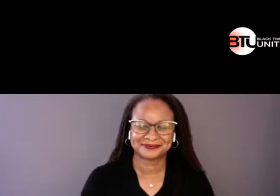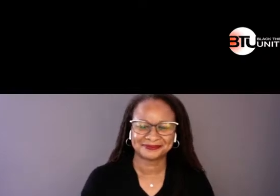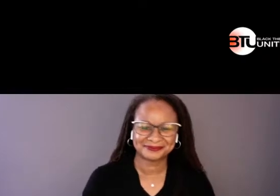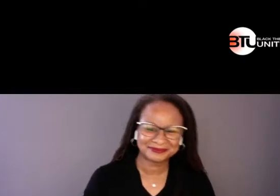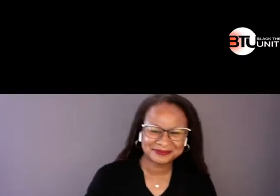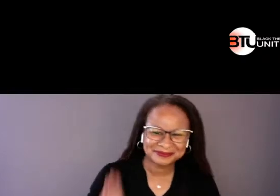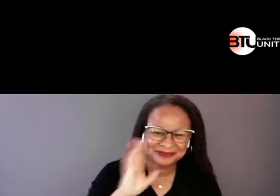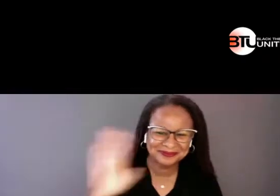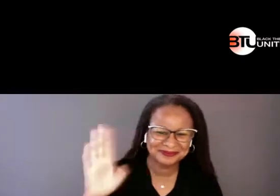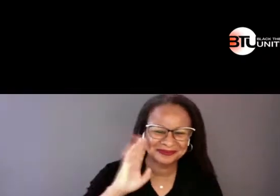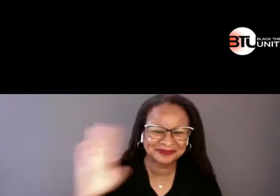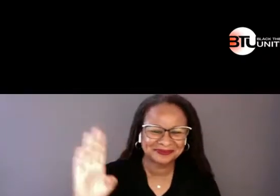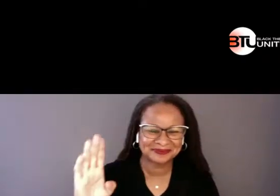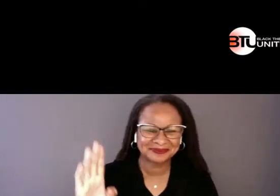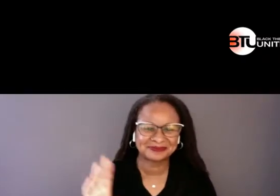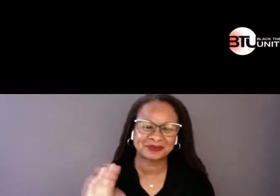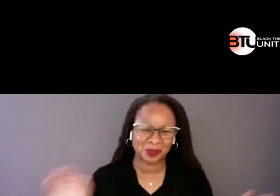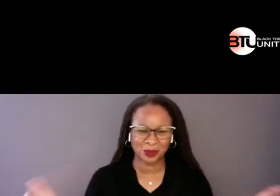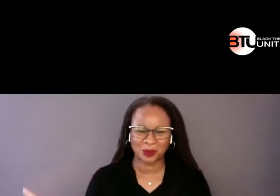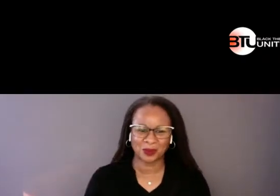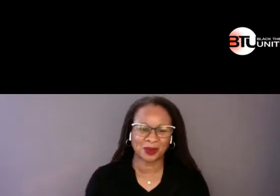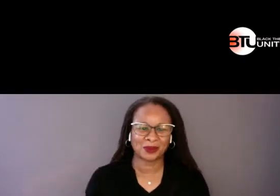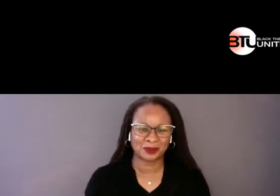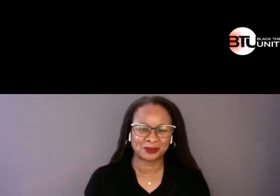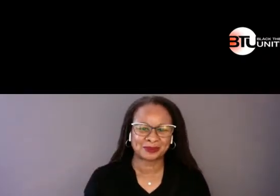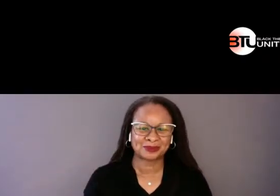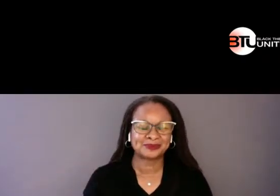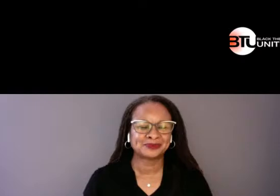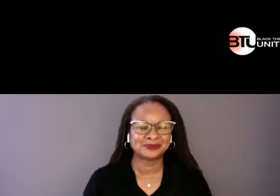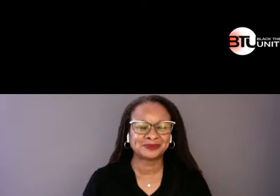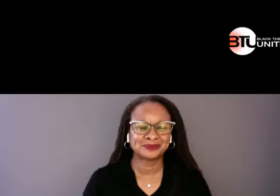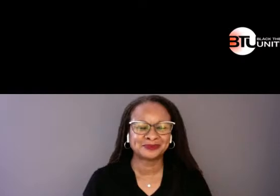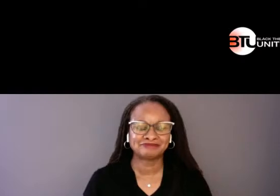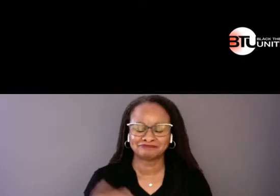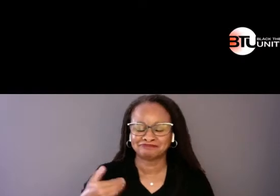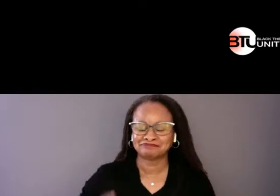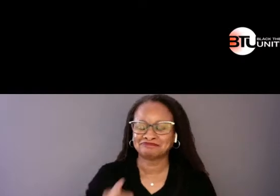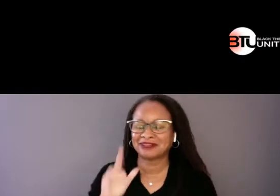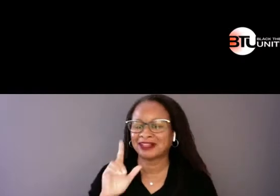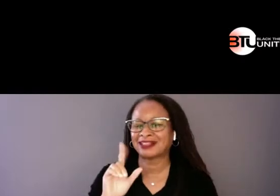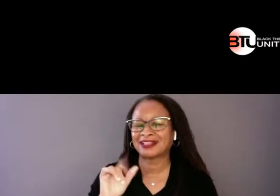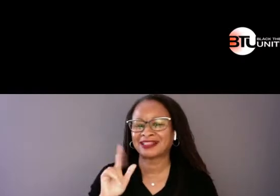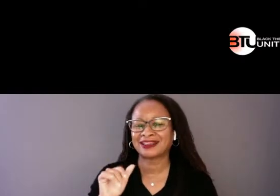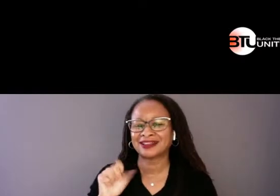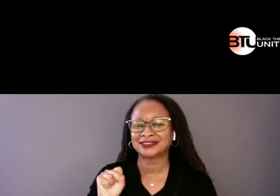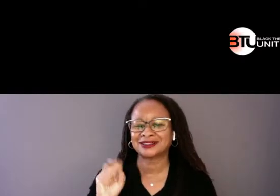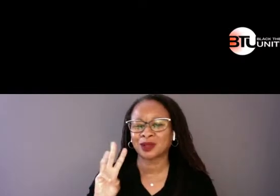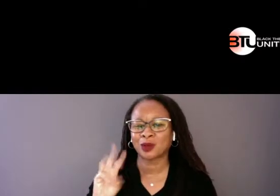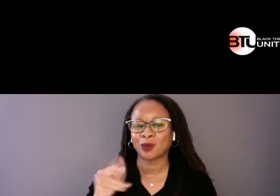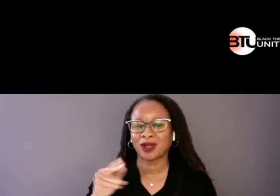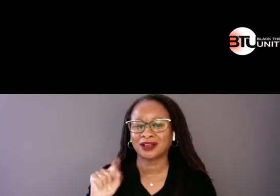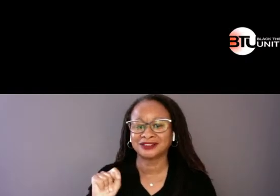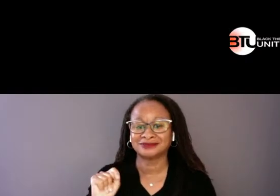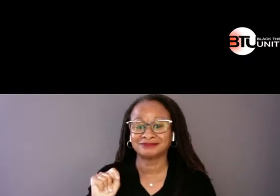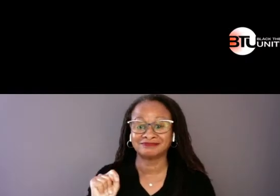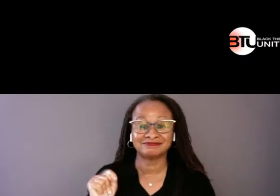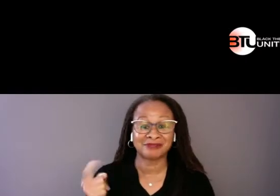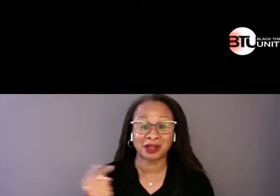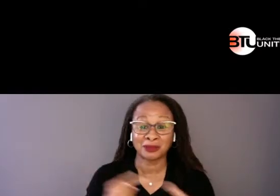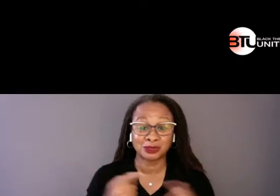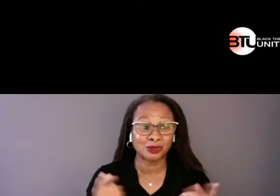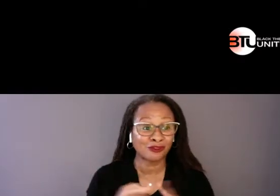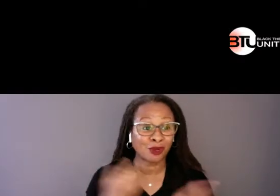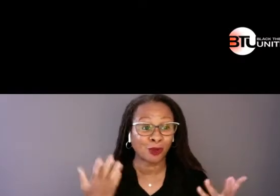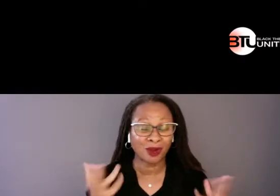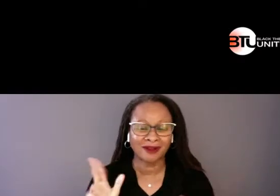Hello and welcome. I am Lilius White, coming to you from the nation